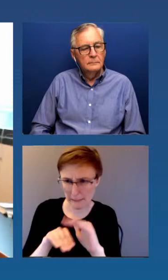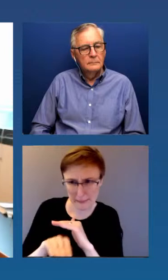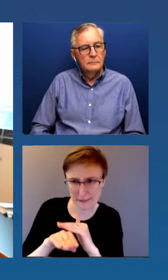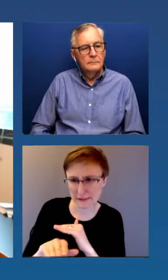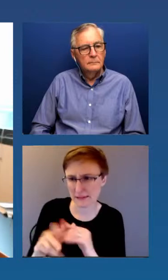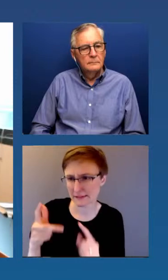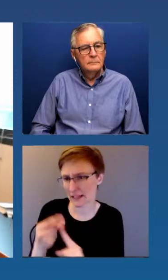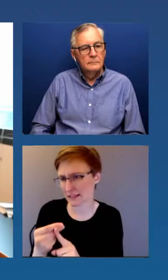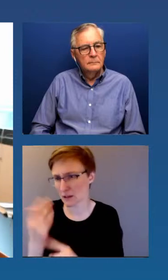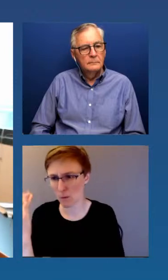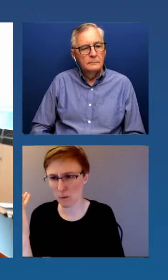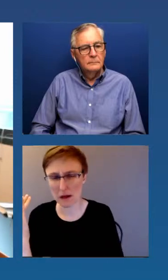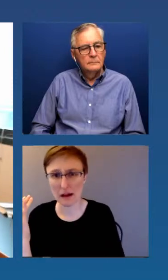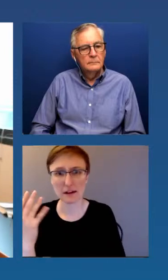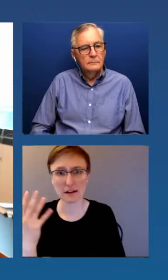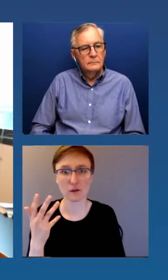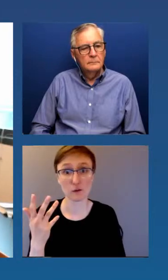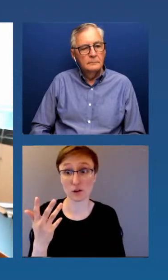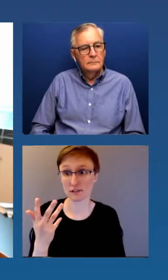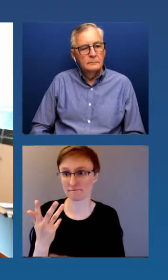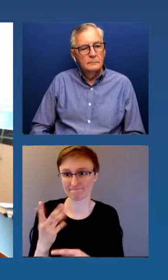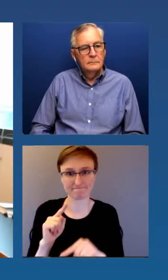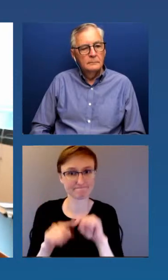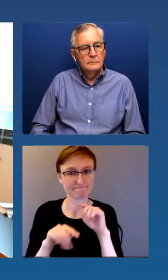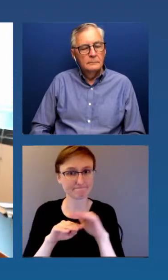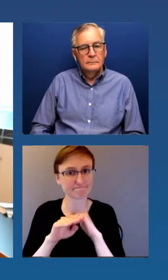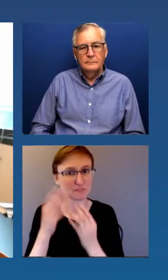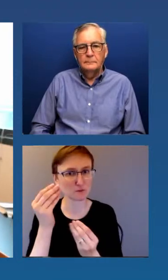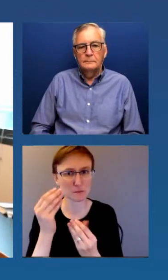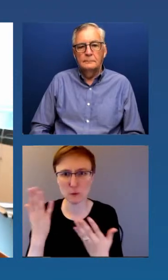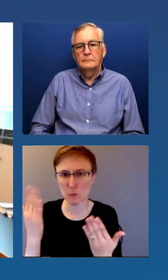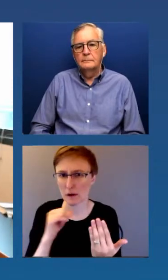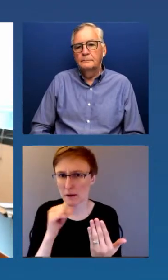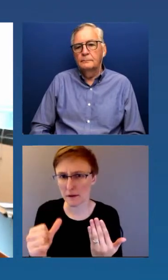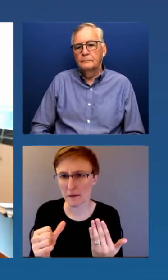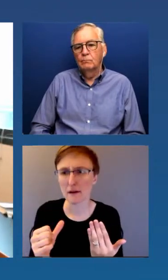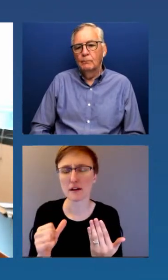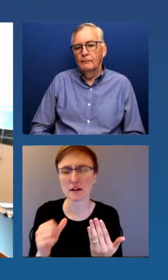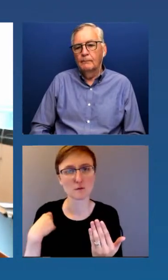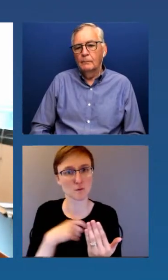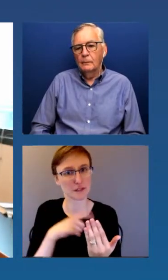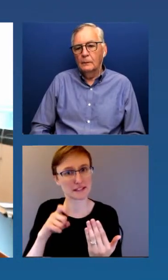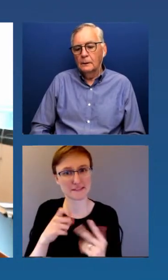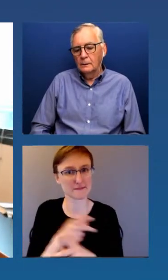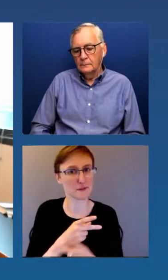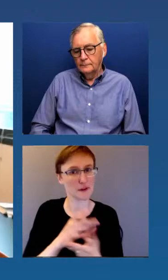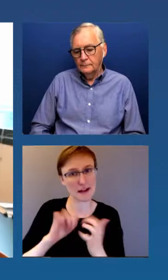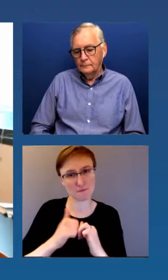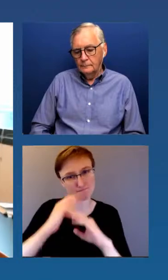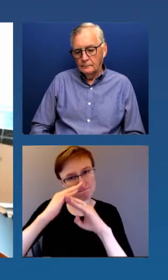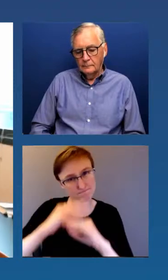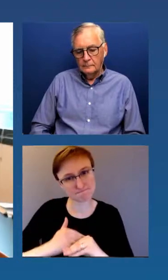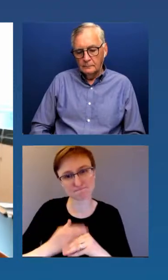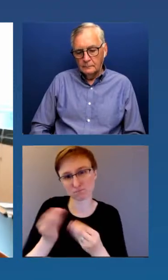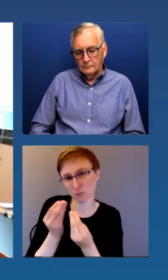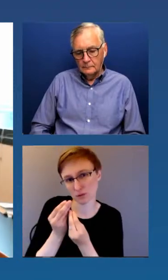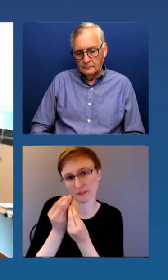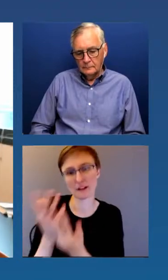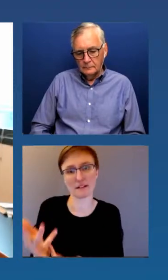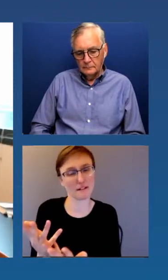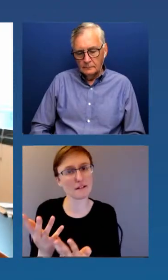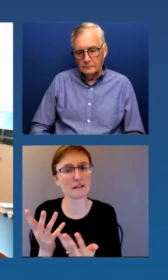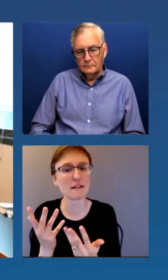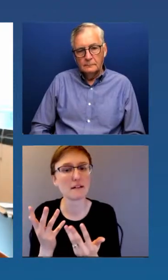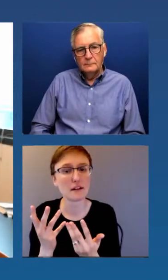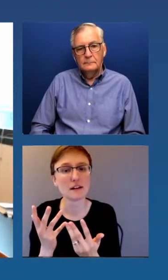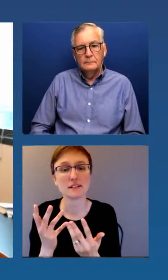or of getting the information that you need. And it's incumbent upon us to figure out the quickest, most efficient and effective way of